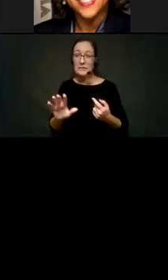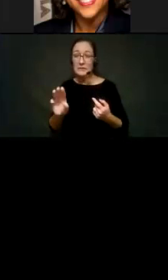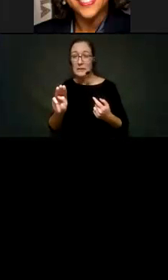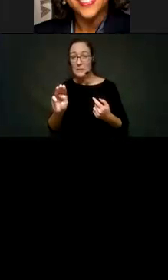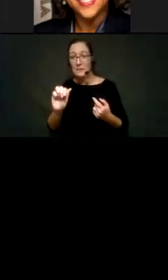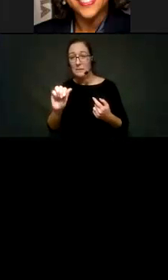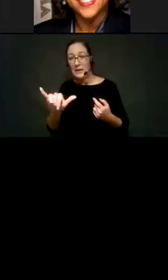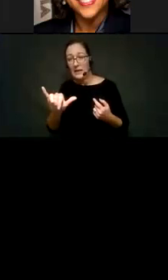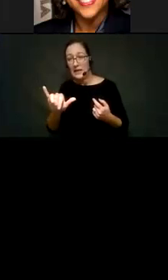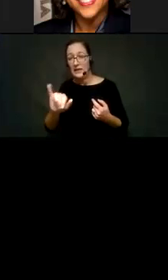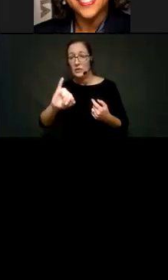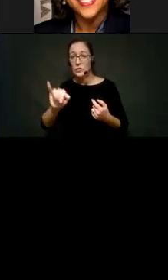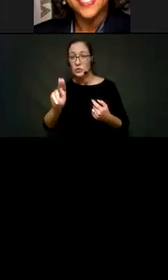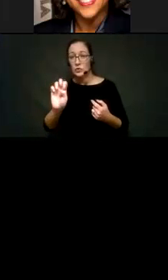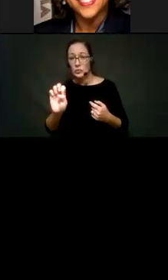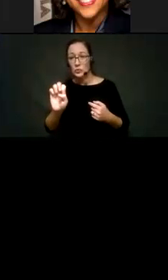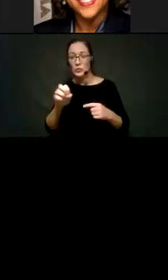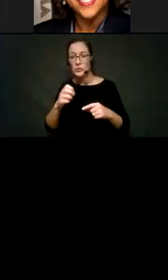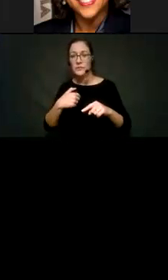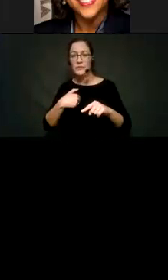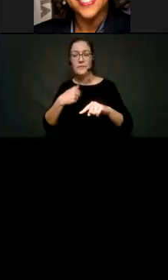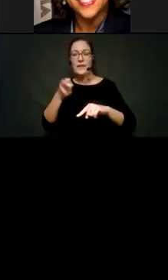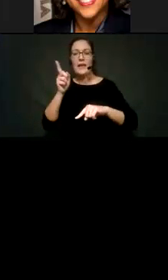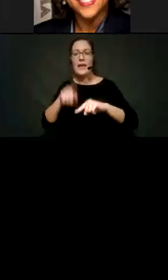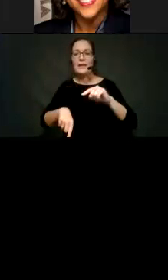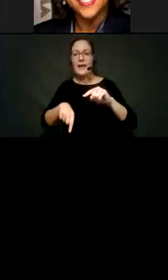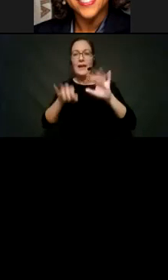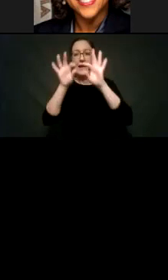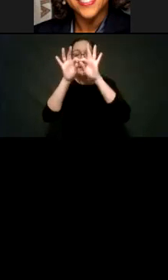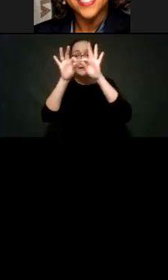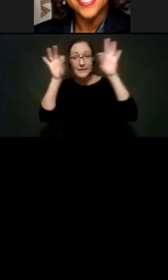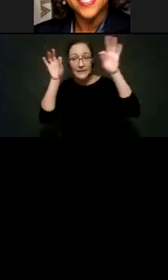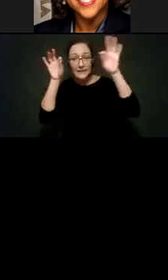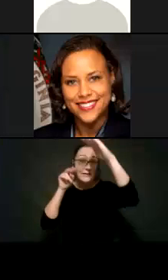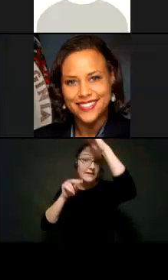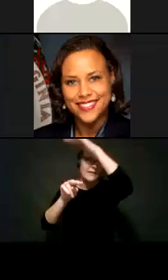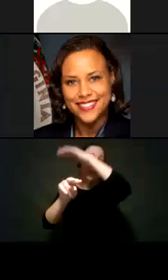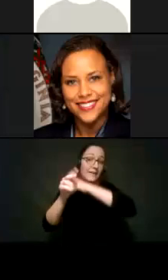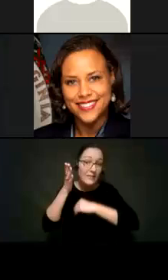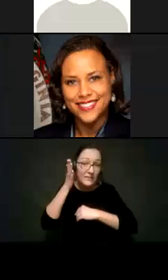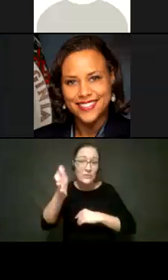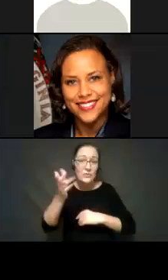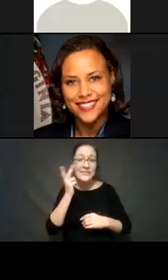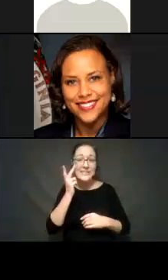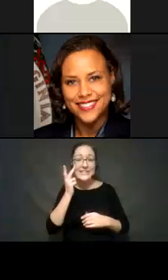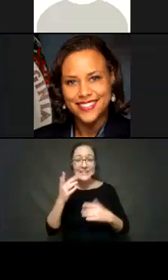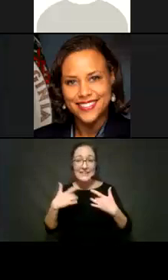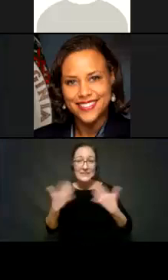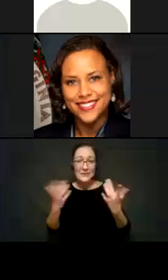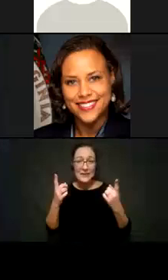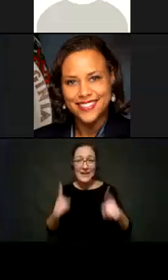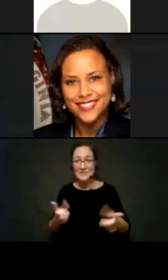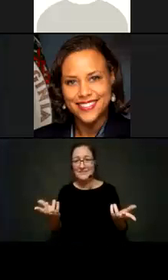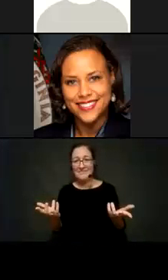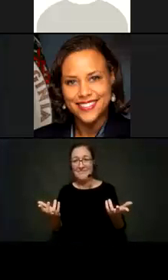I don't have a crystal ball to know for certain, but that's our current planning. And there's a few other things